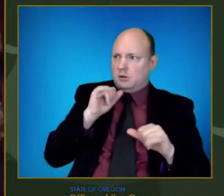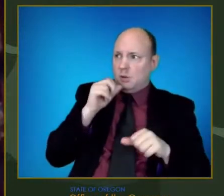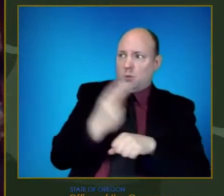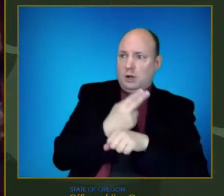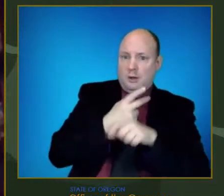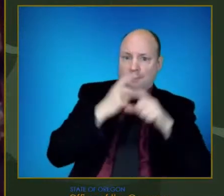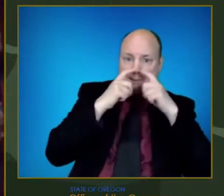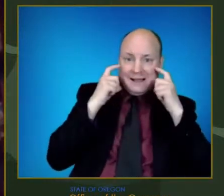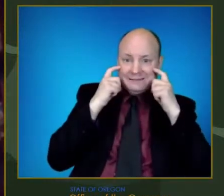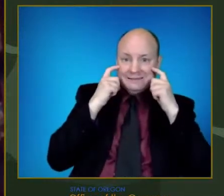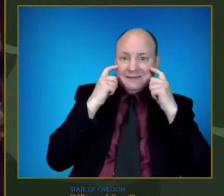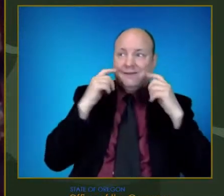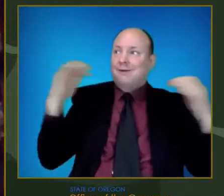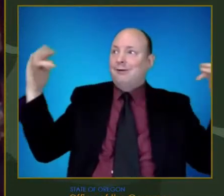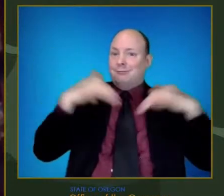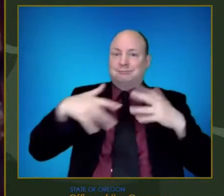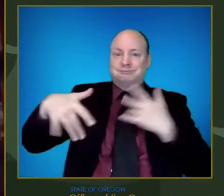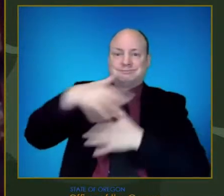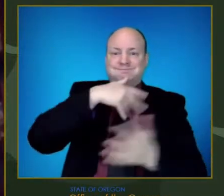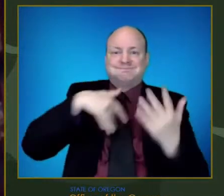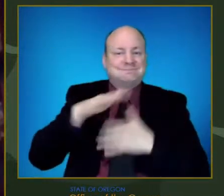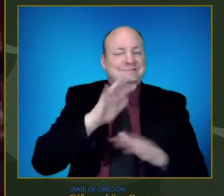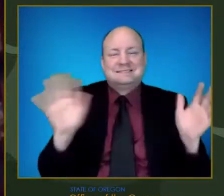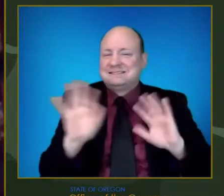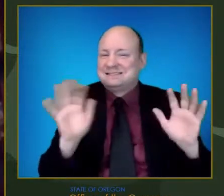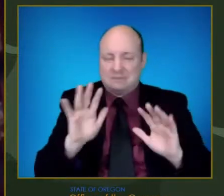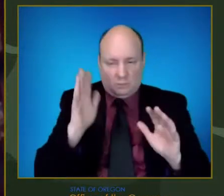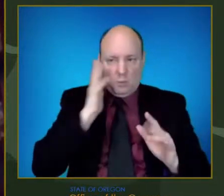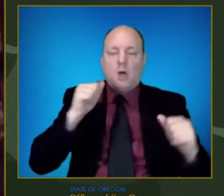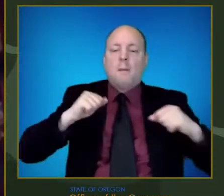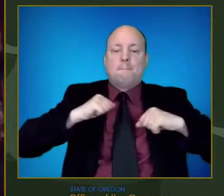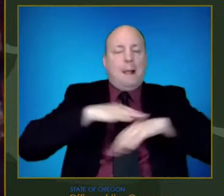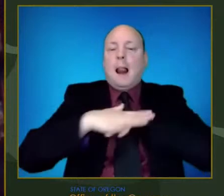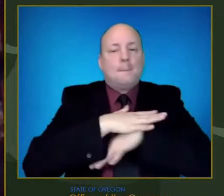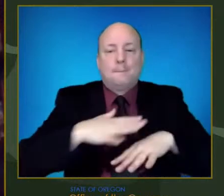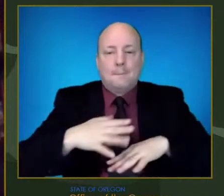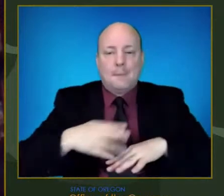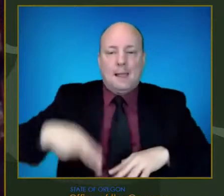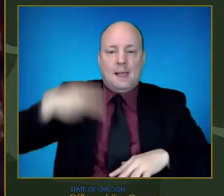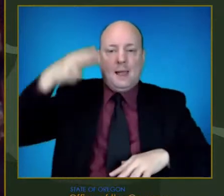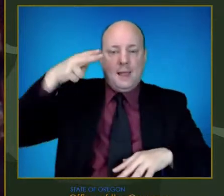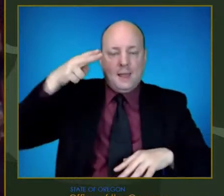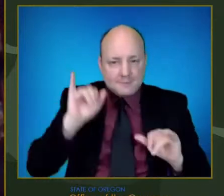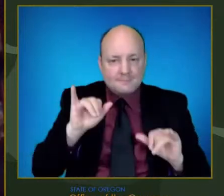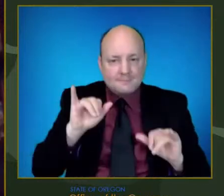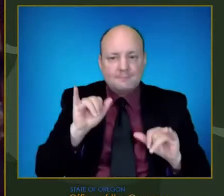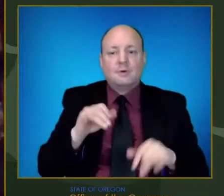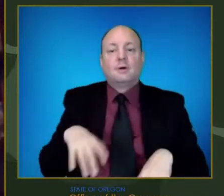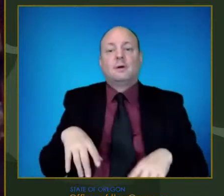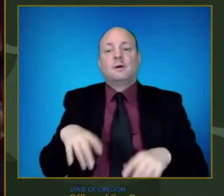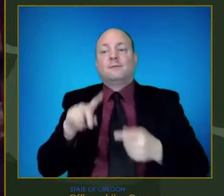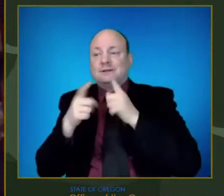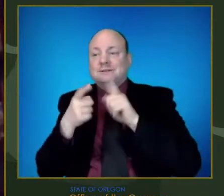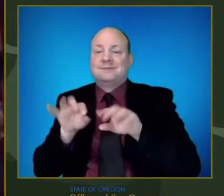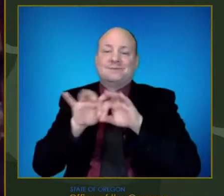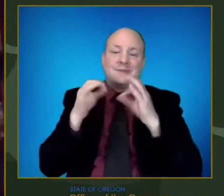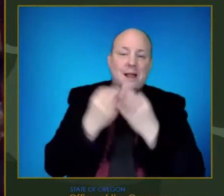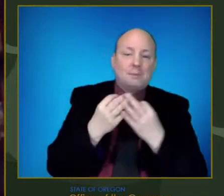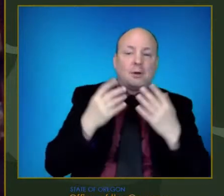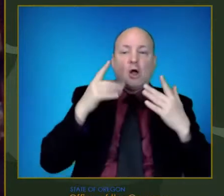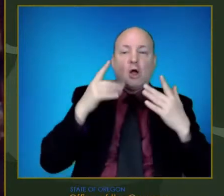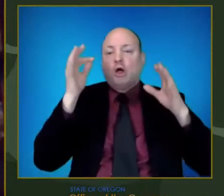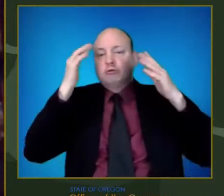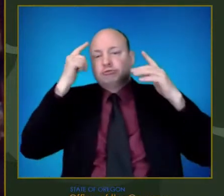indoors. When we're with the people, our friends, our family, and our loved ones, we tend to let our guard down. Another